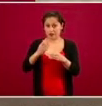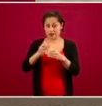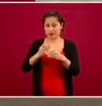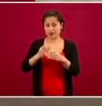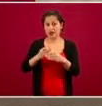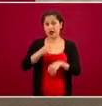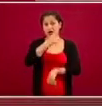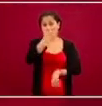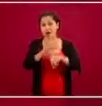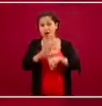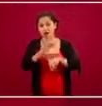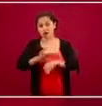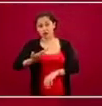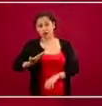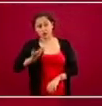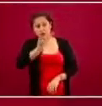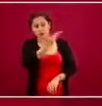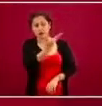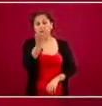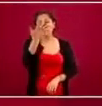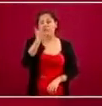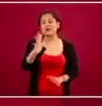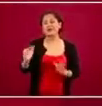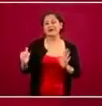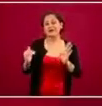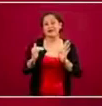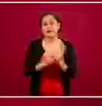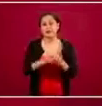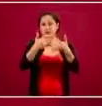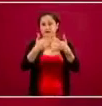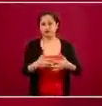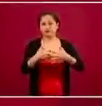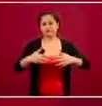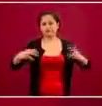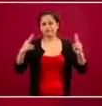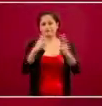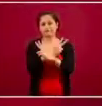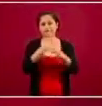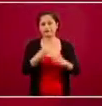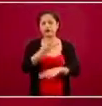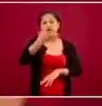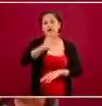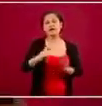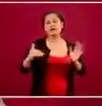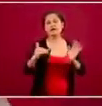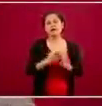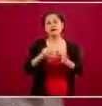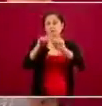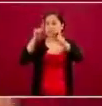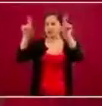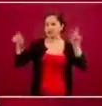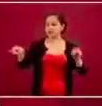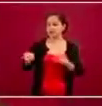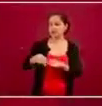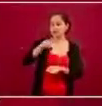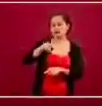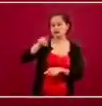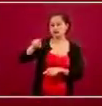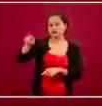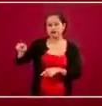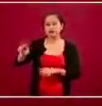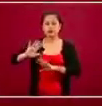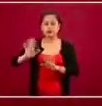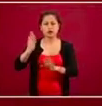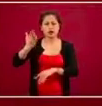What we asked to the President of the United States was 10,000 ventilators and